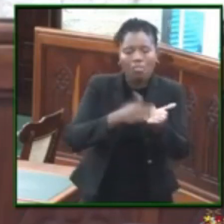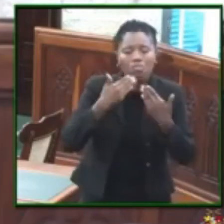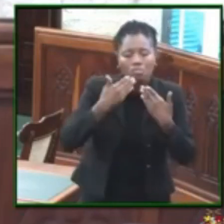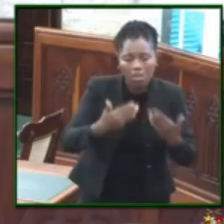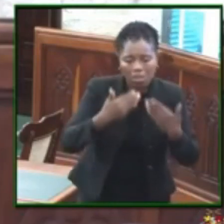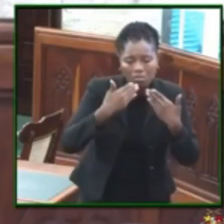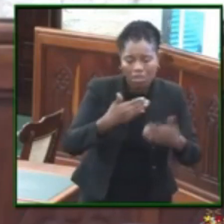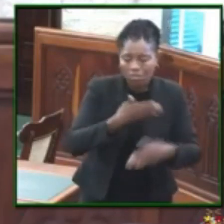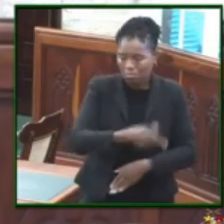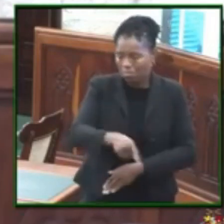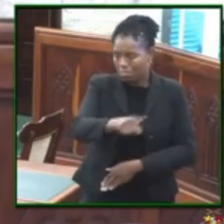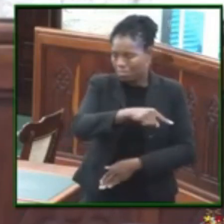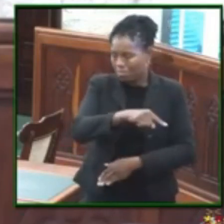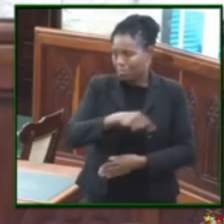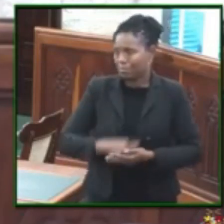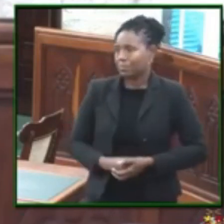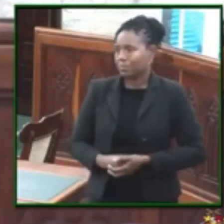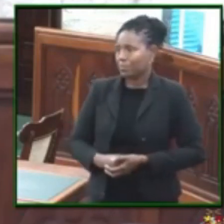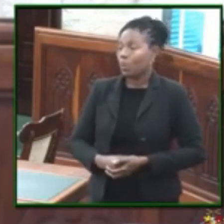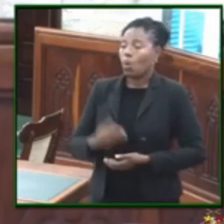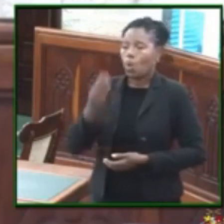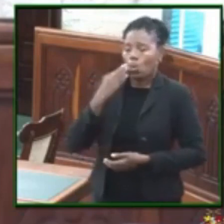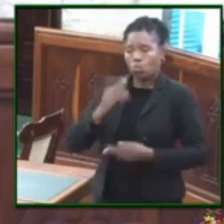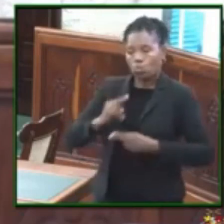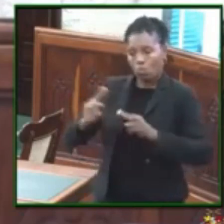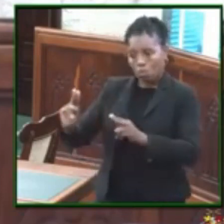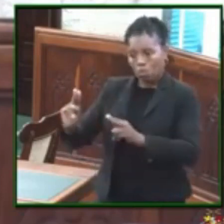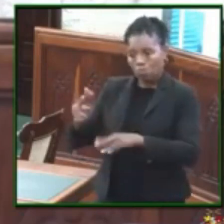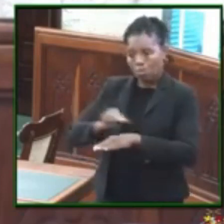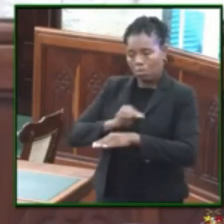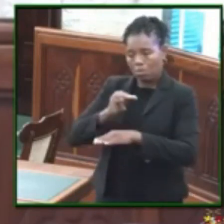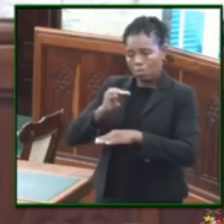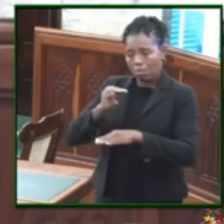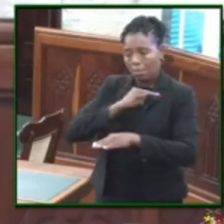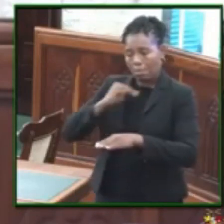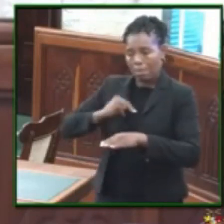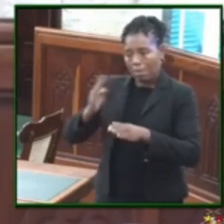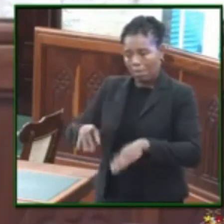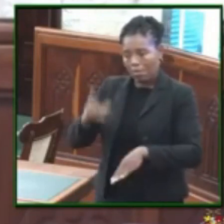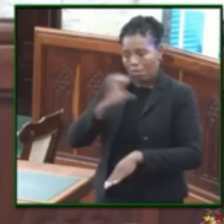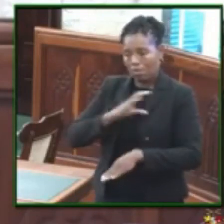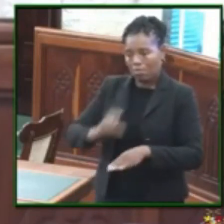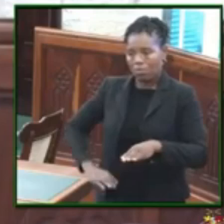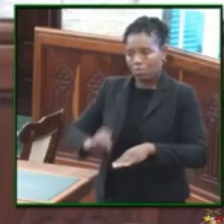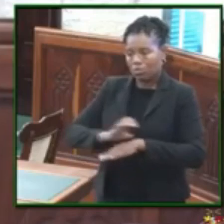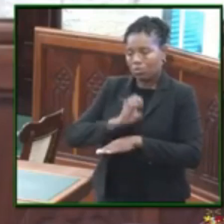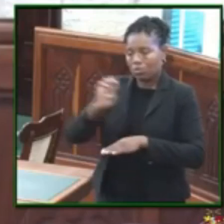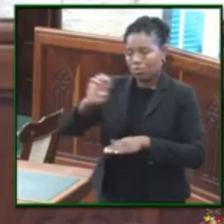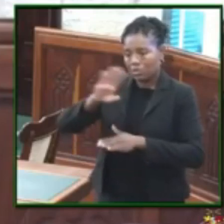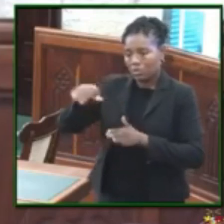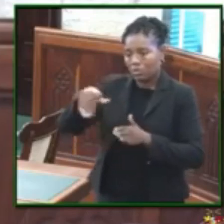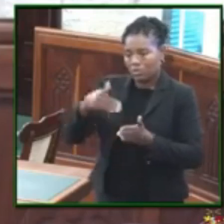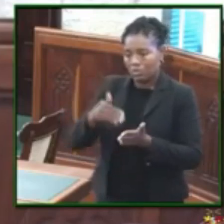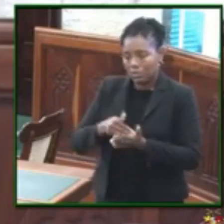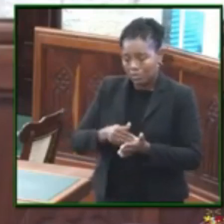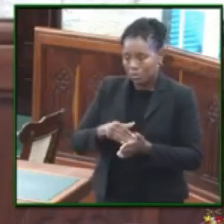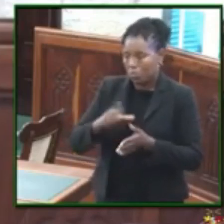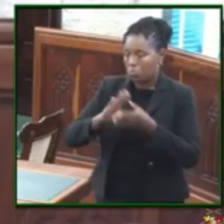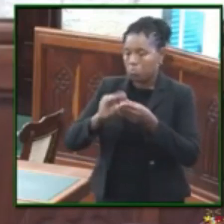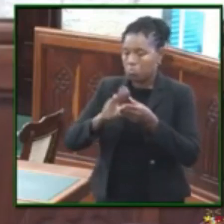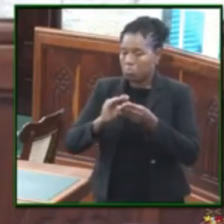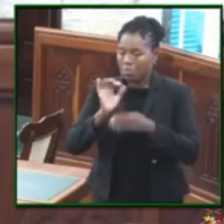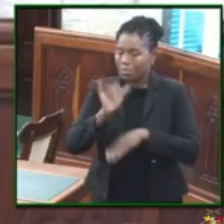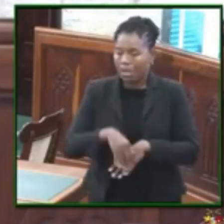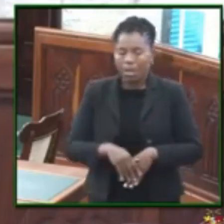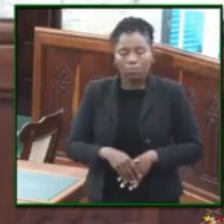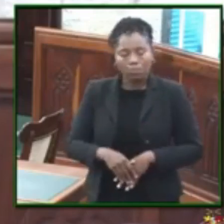them. And I know the Honourable Member for Christchurch East Central will not do that again, because it discloses much